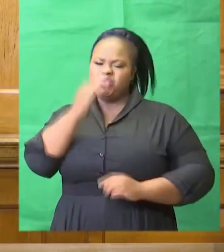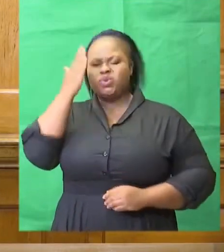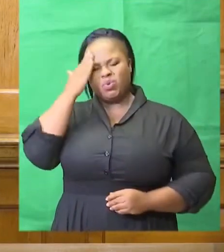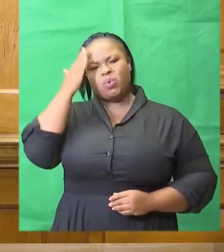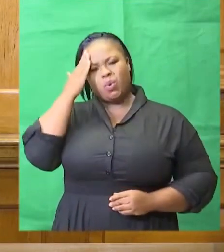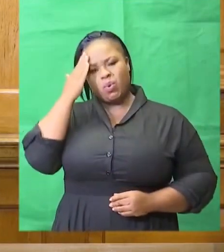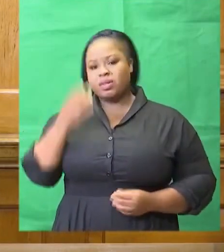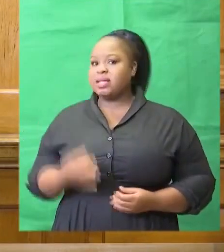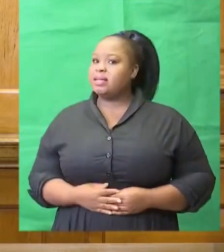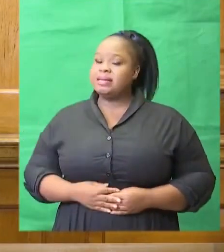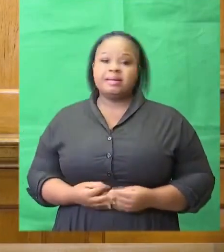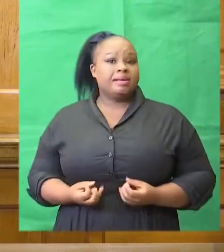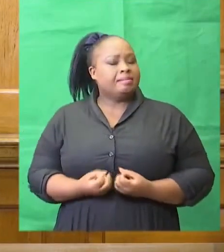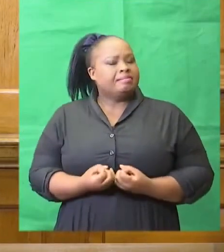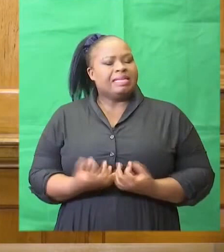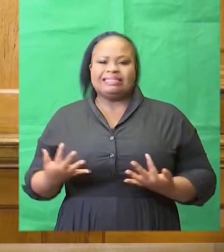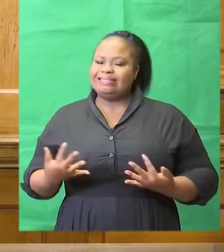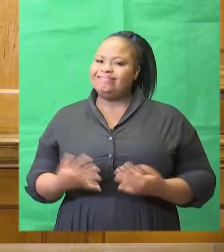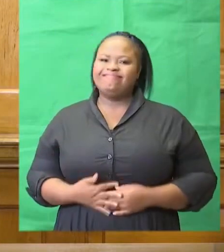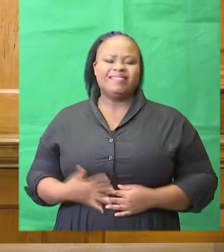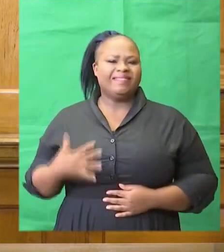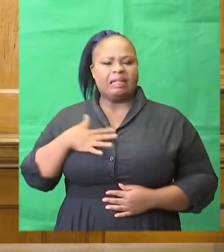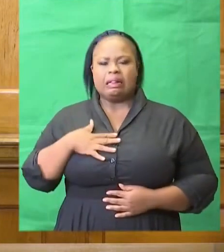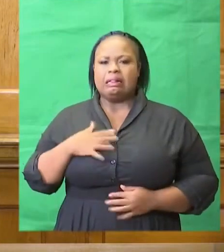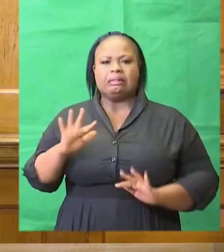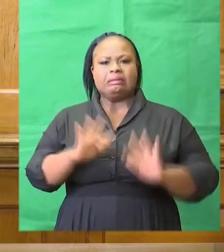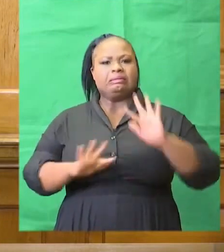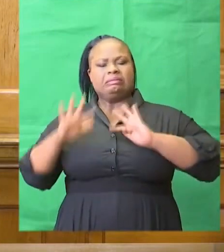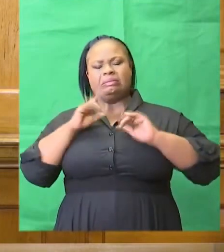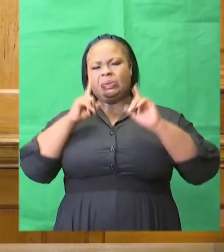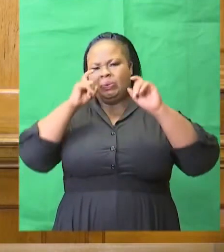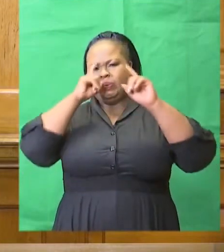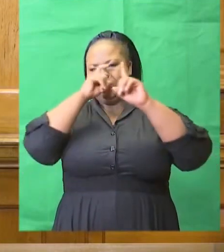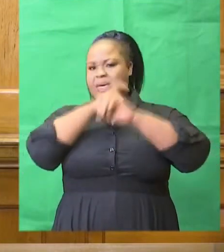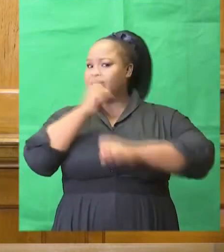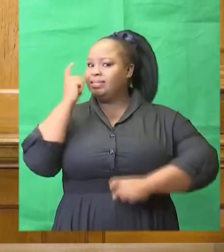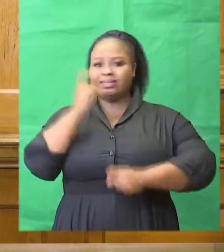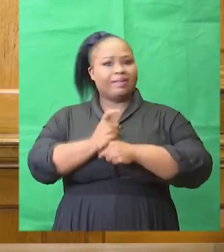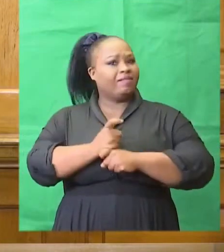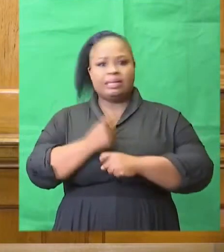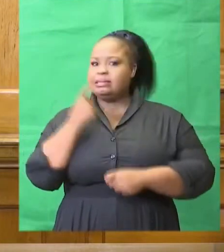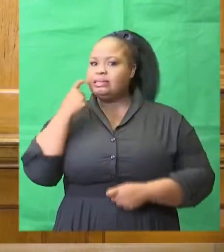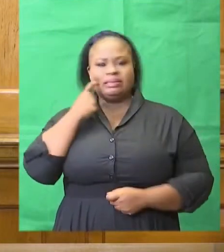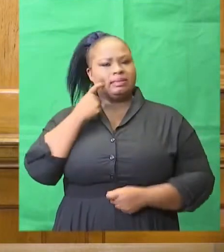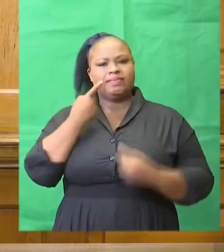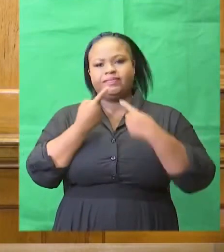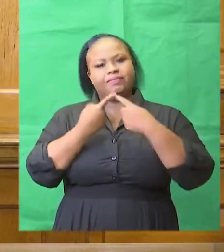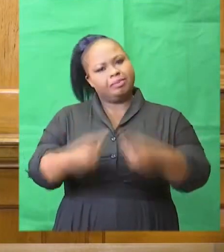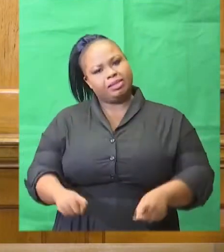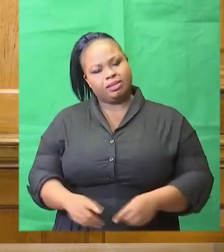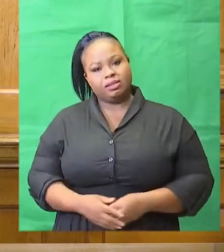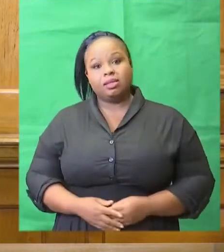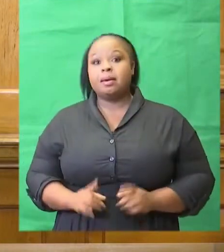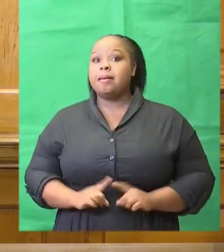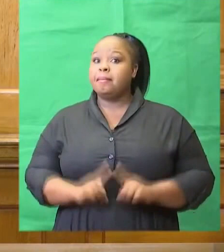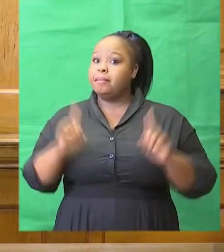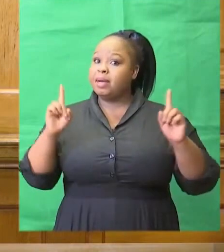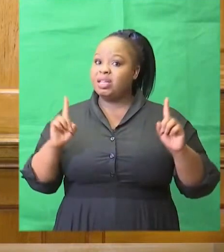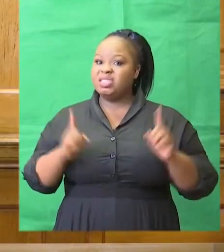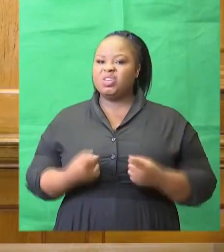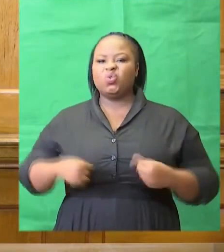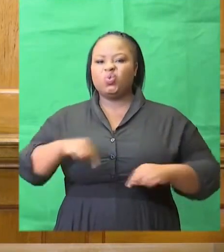measure is a difficult and complex issue. But if we do not address this